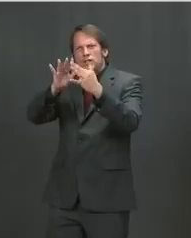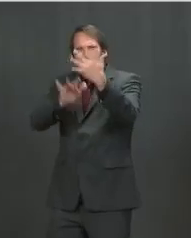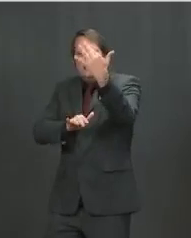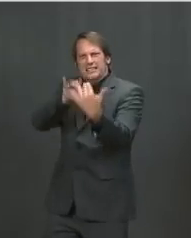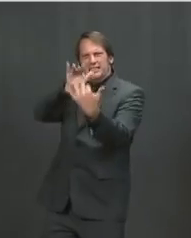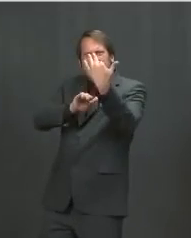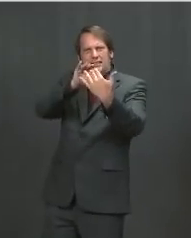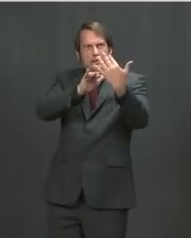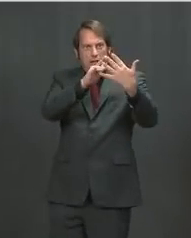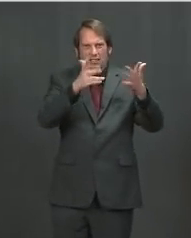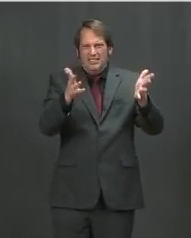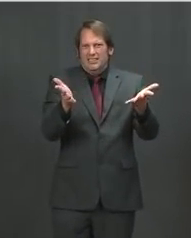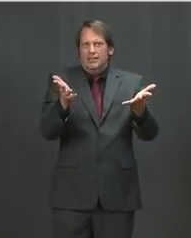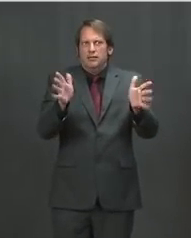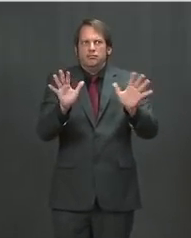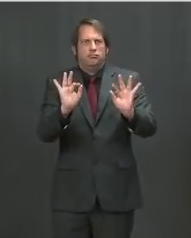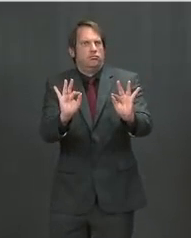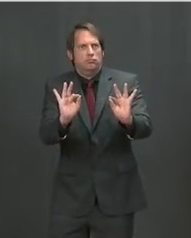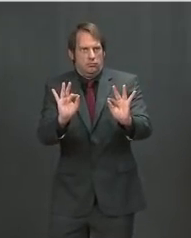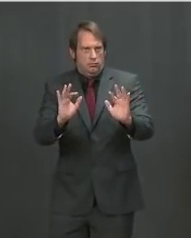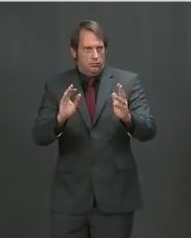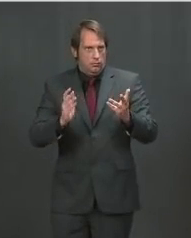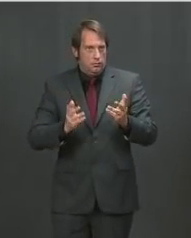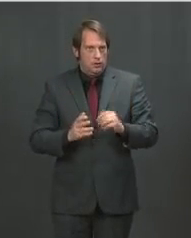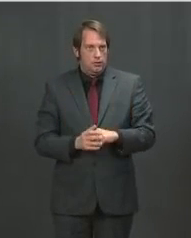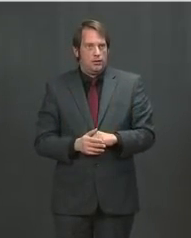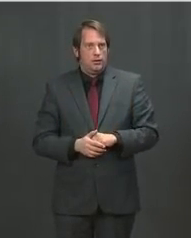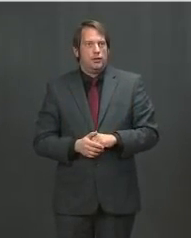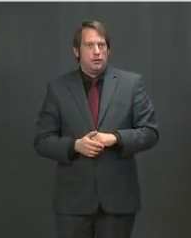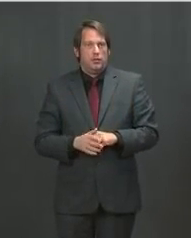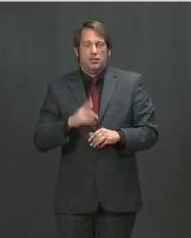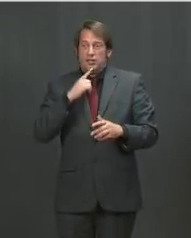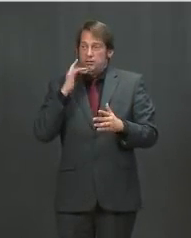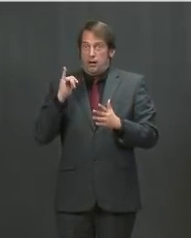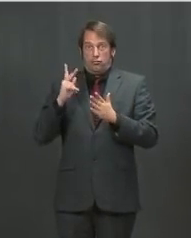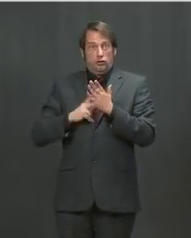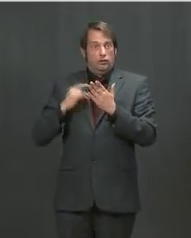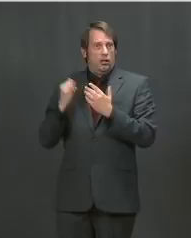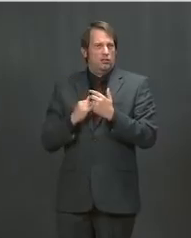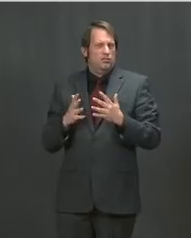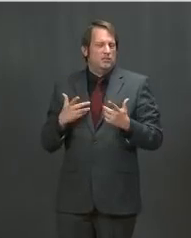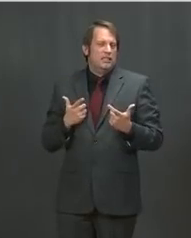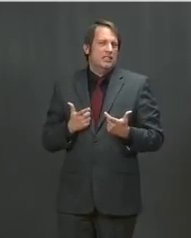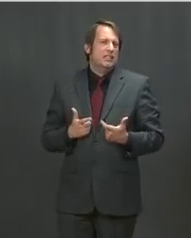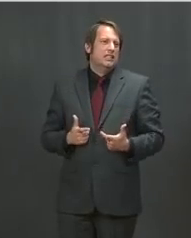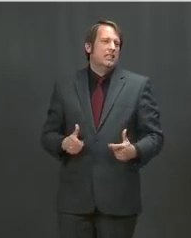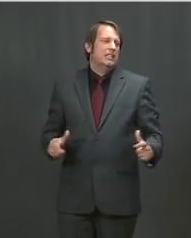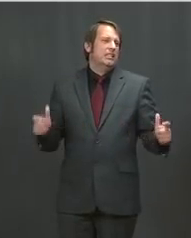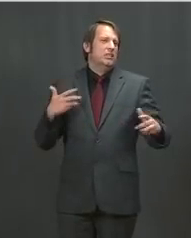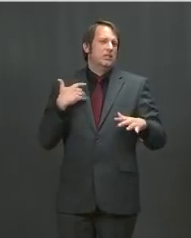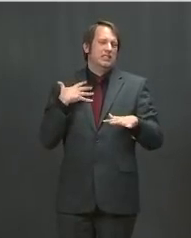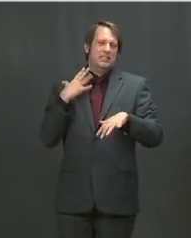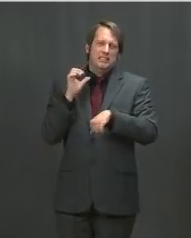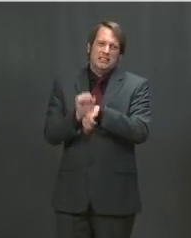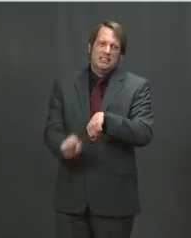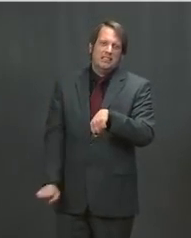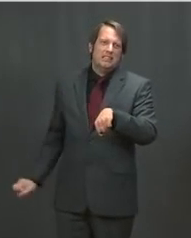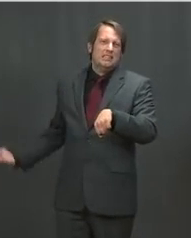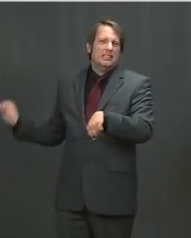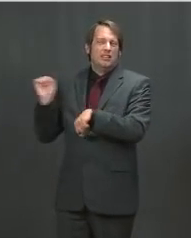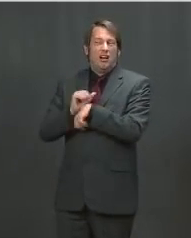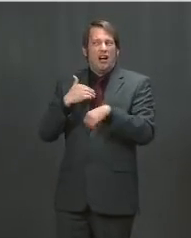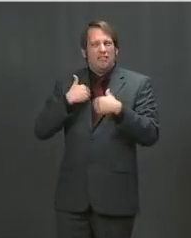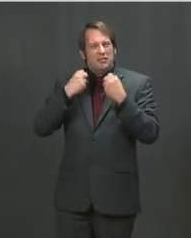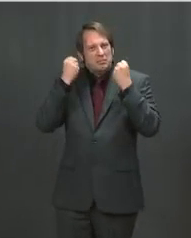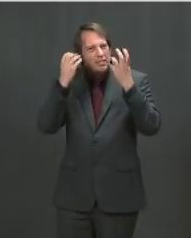So it's a massive project. It takes a lot of work, and a lot of very smart and good people are involved, and there's a lot of dialogue with the states directly,